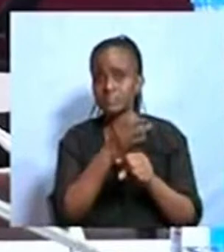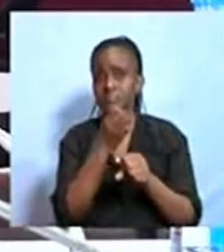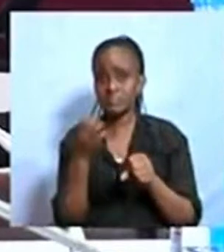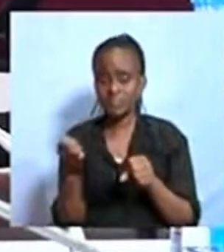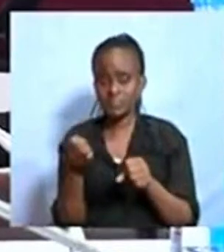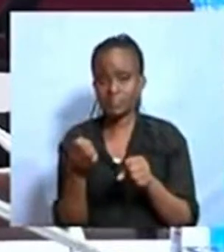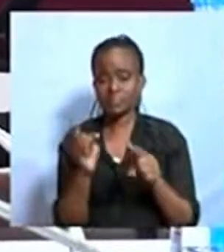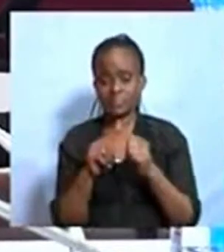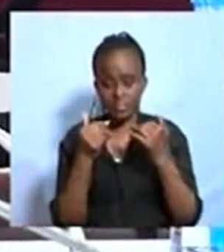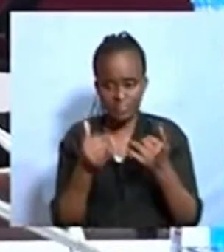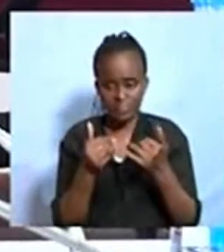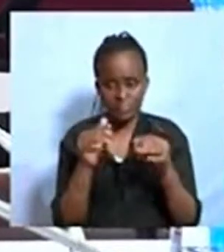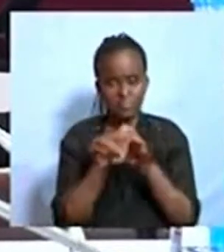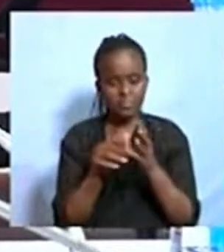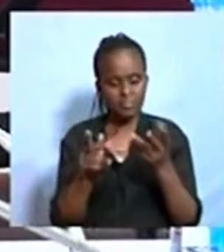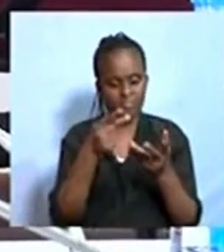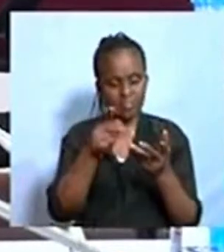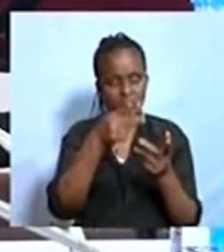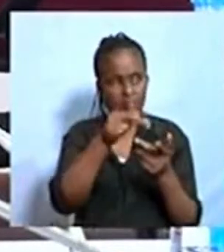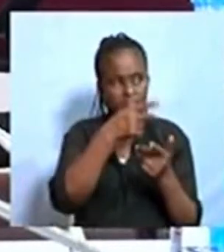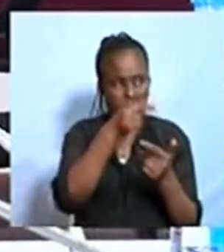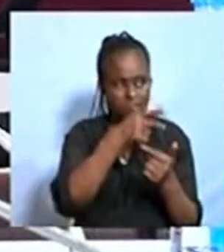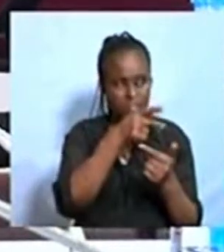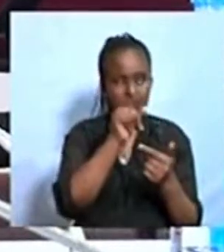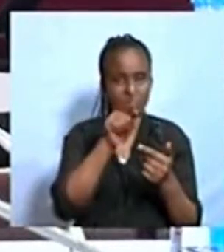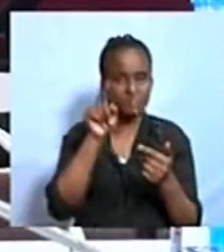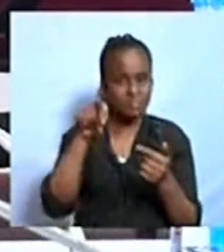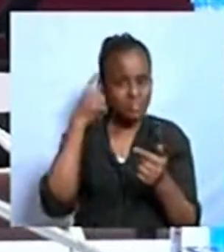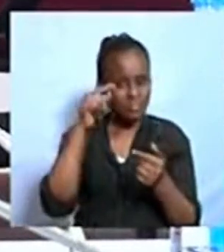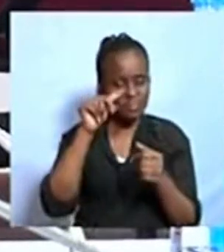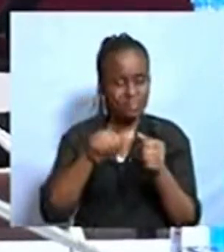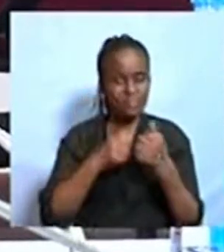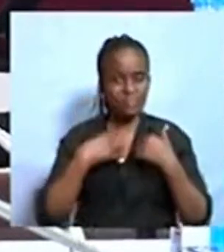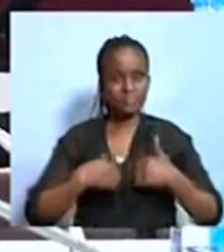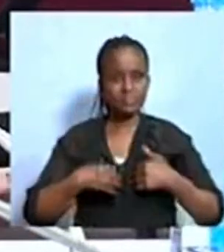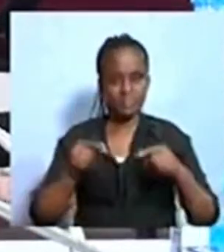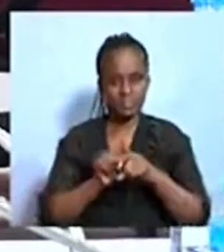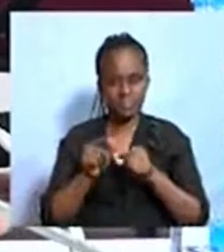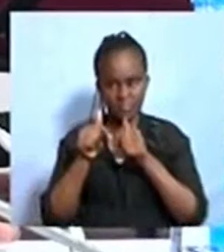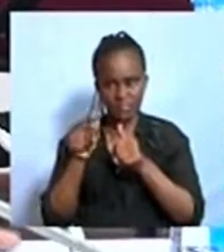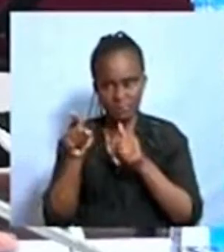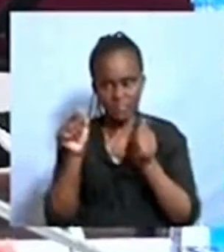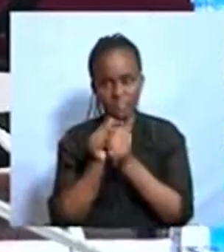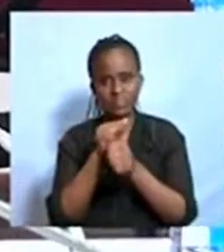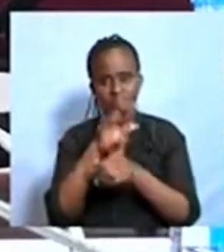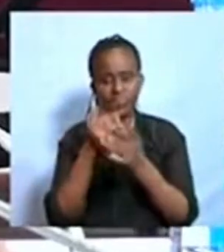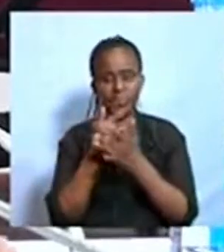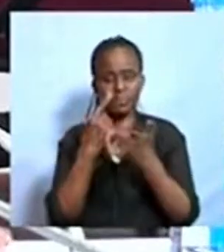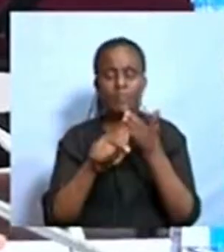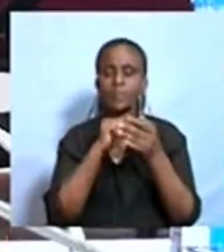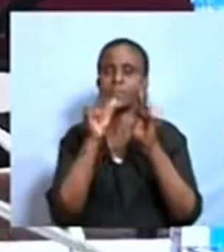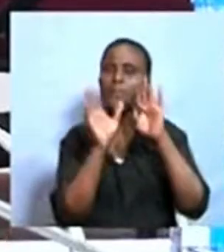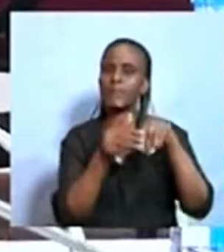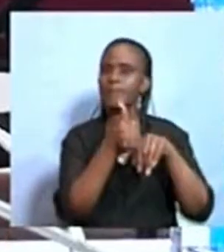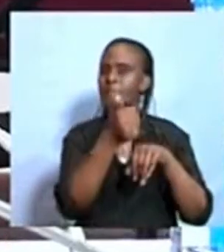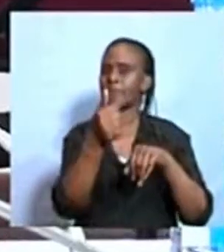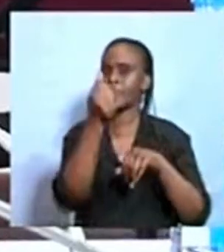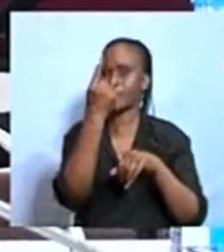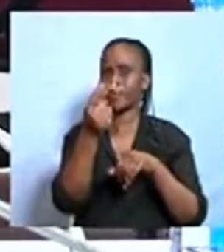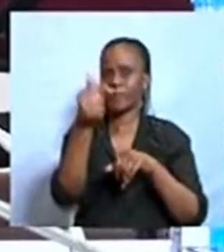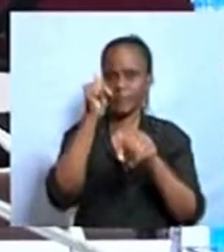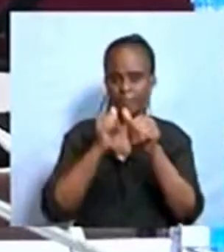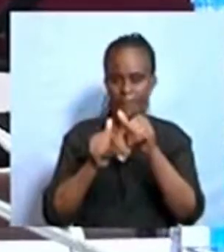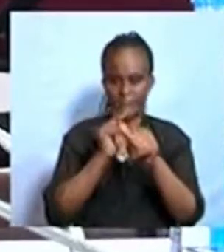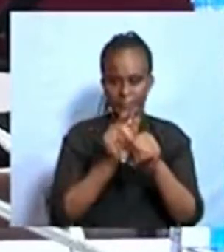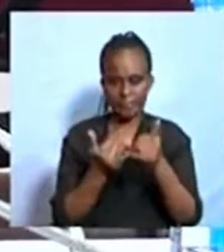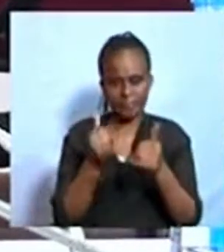But I think in prioritizing the needs for everyone and going by the notion that we shouldn't leave anyone behind, we